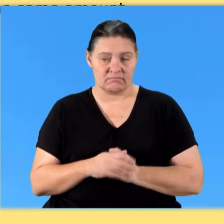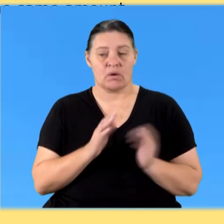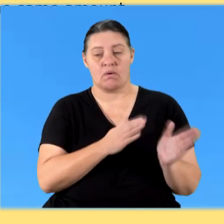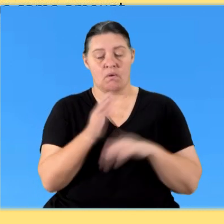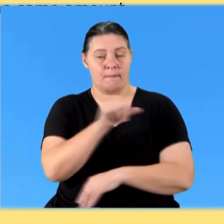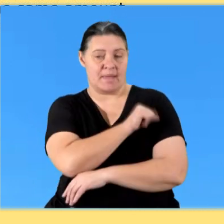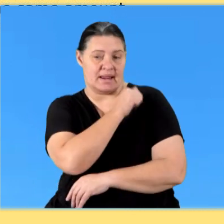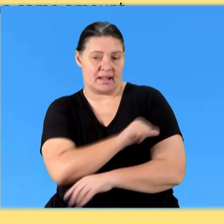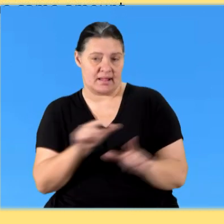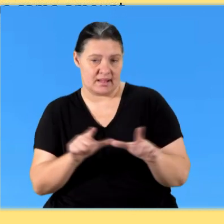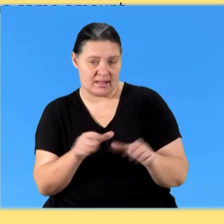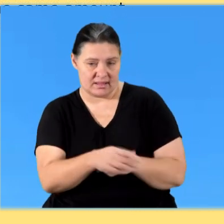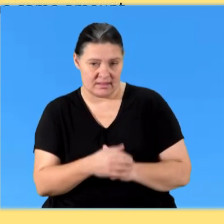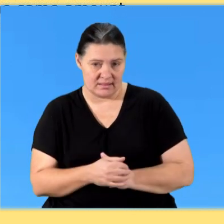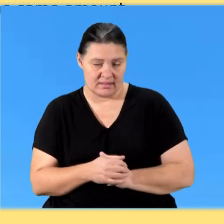Let's go to medical aid.